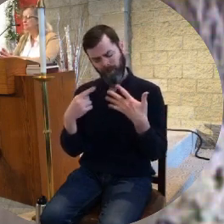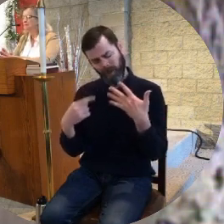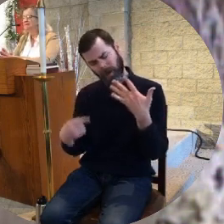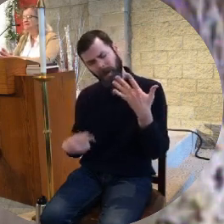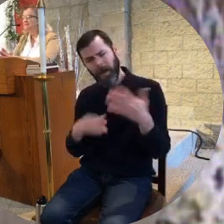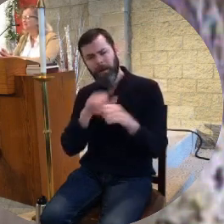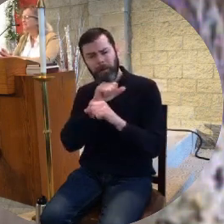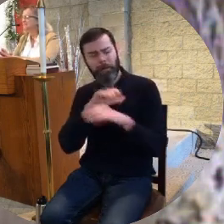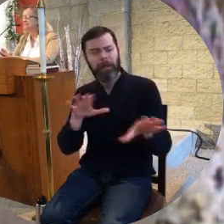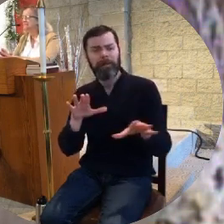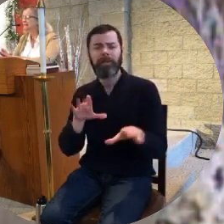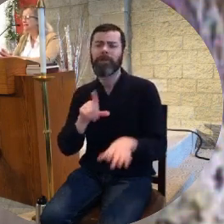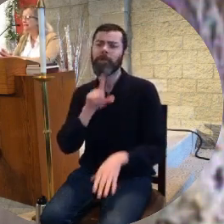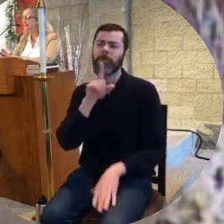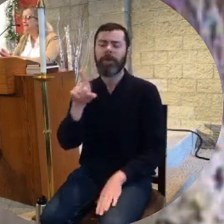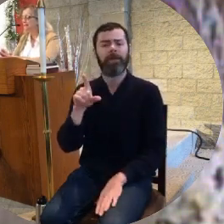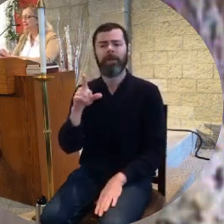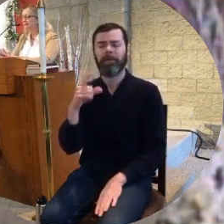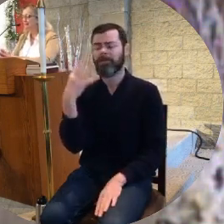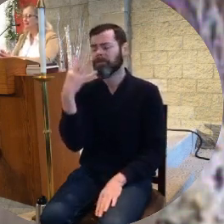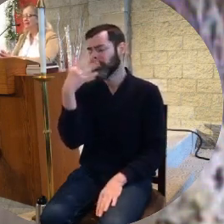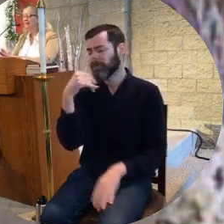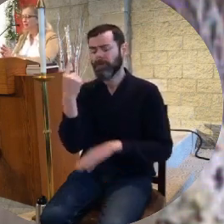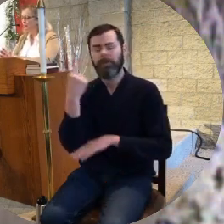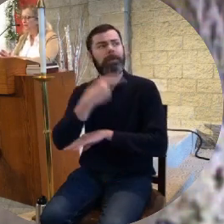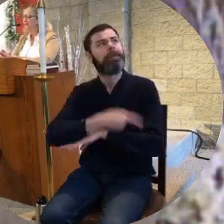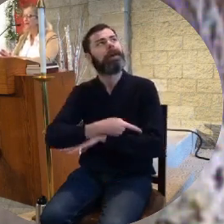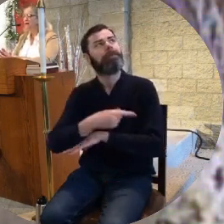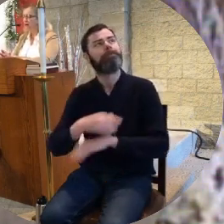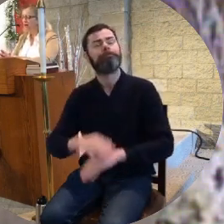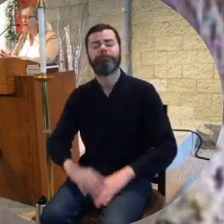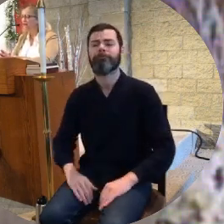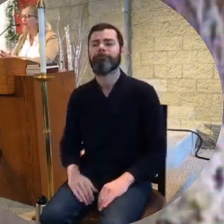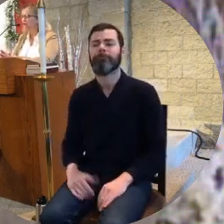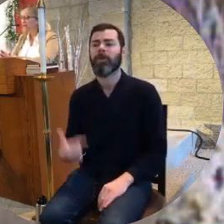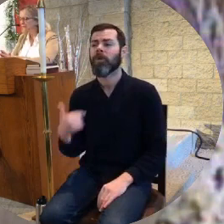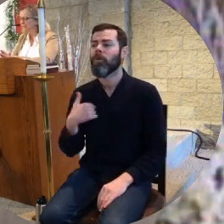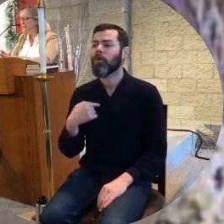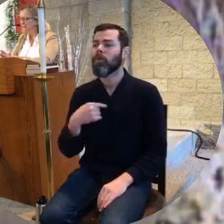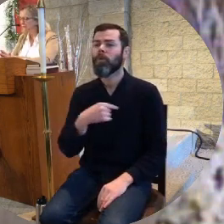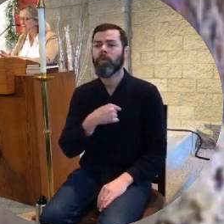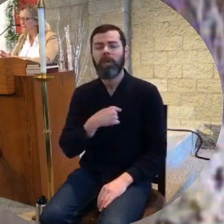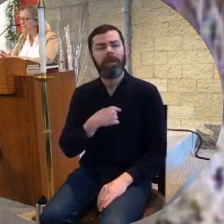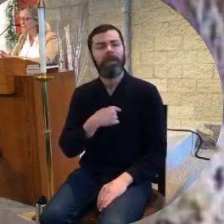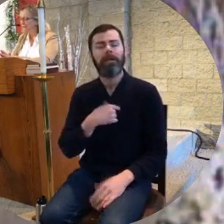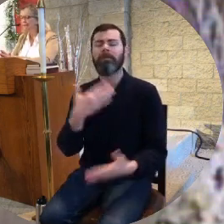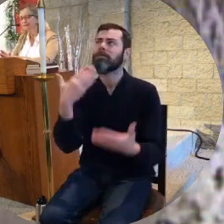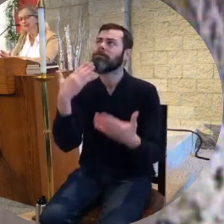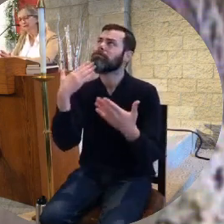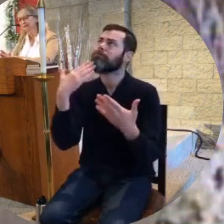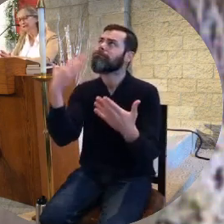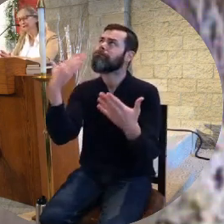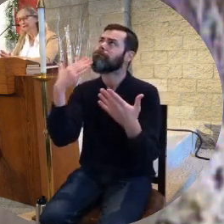this magnificent day, and we are grateful.